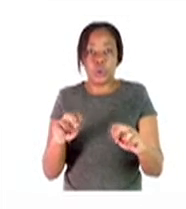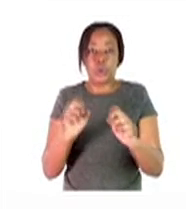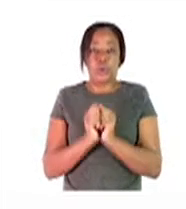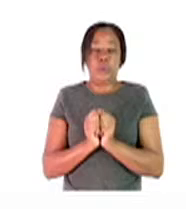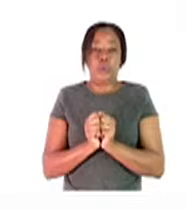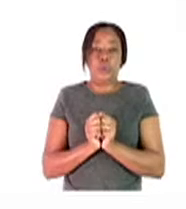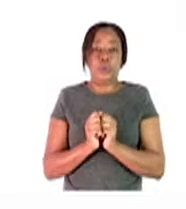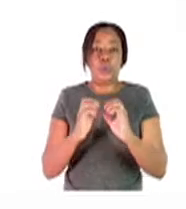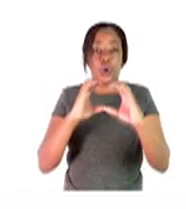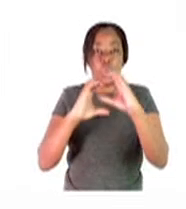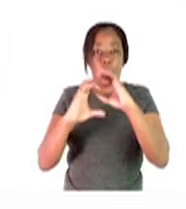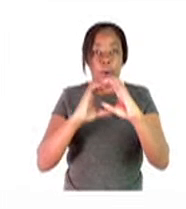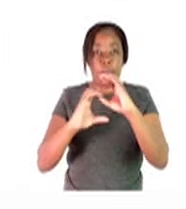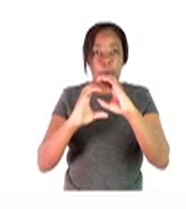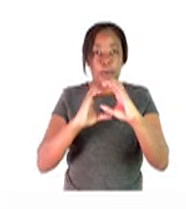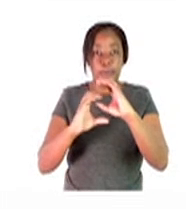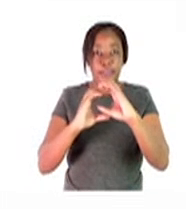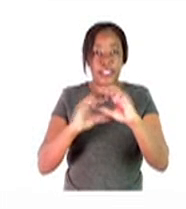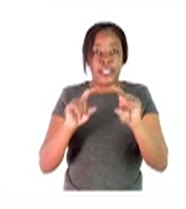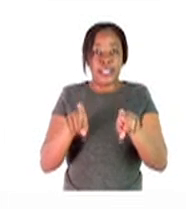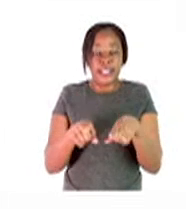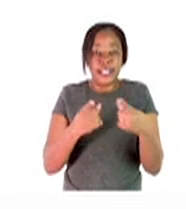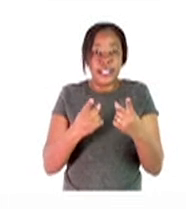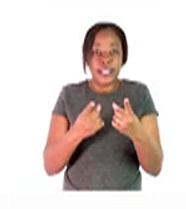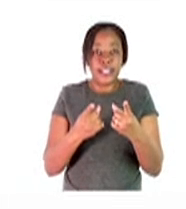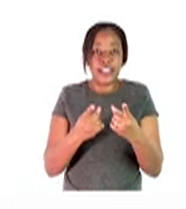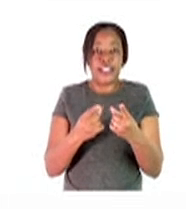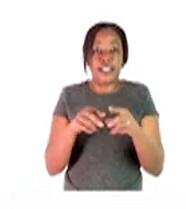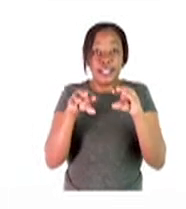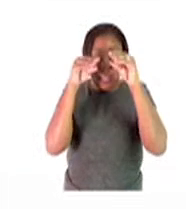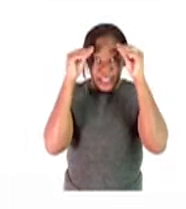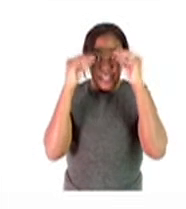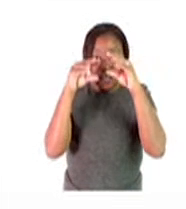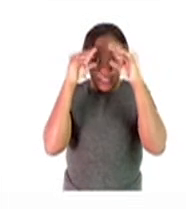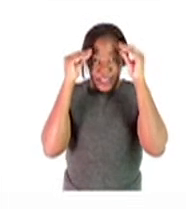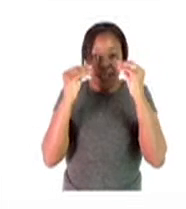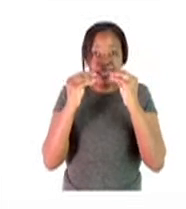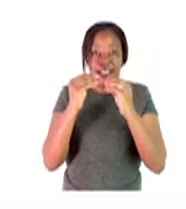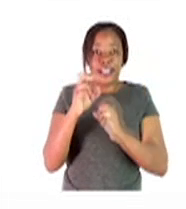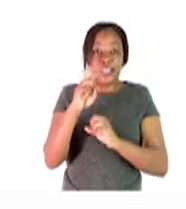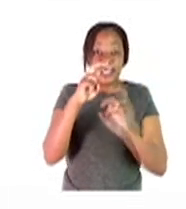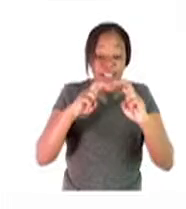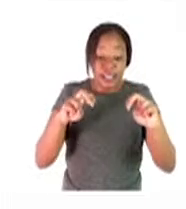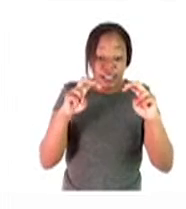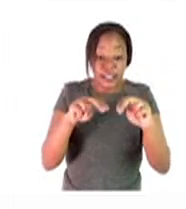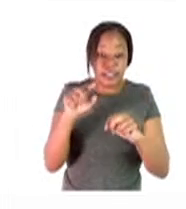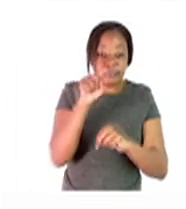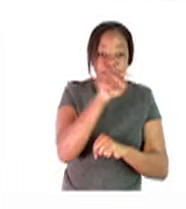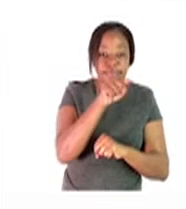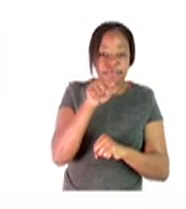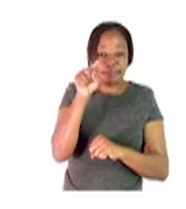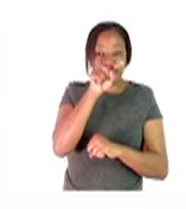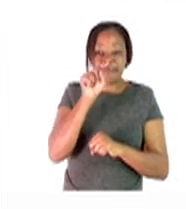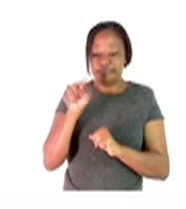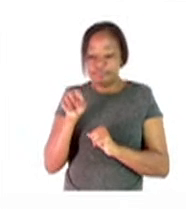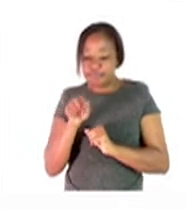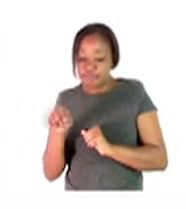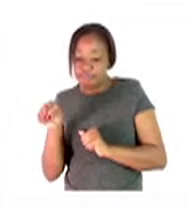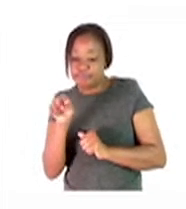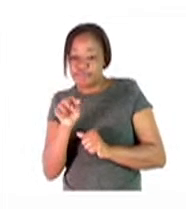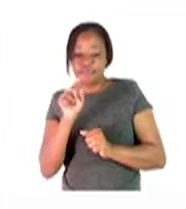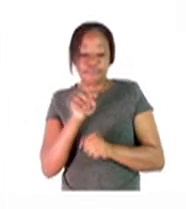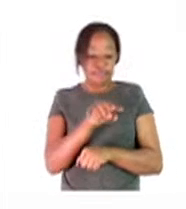those communication tools that we have learned, I want you to find them here in this word search. They are